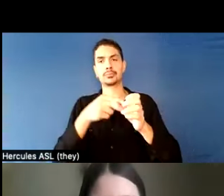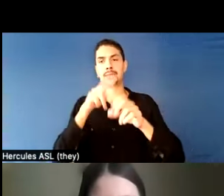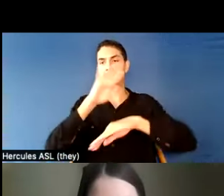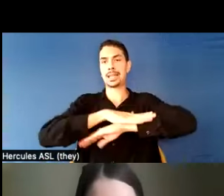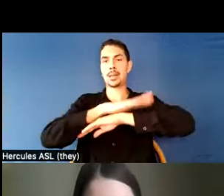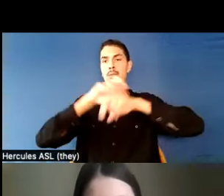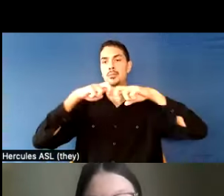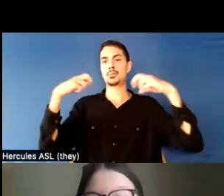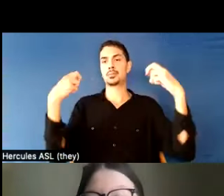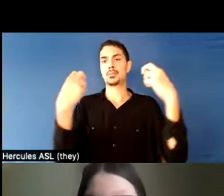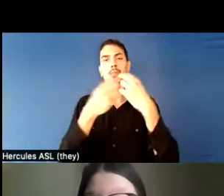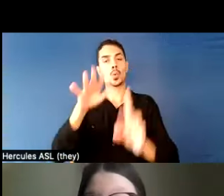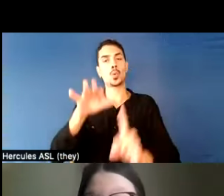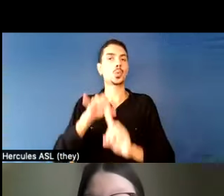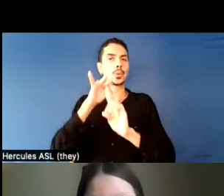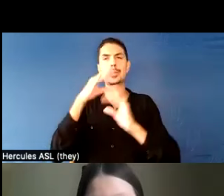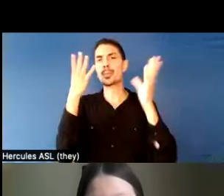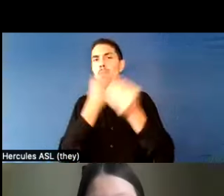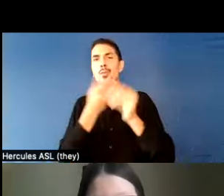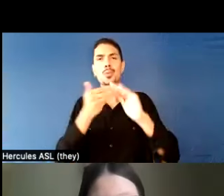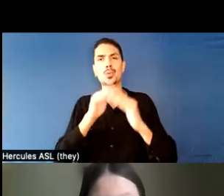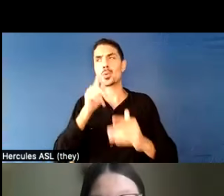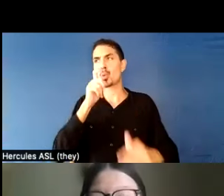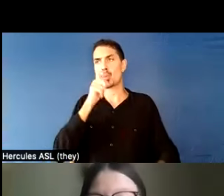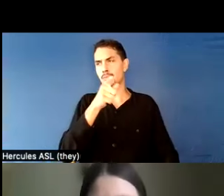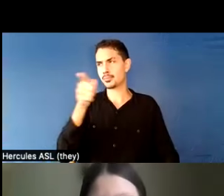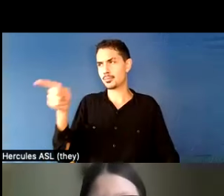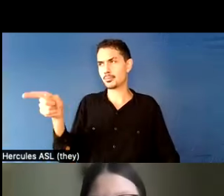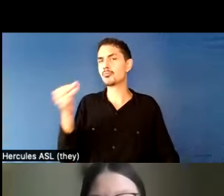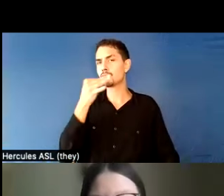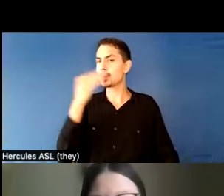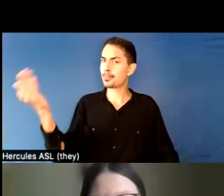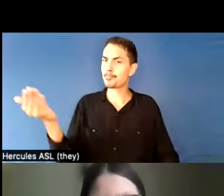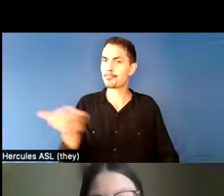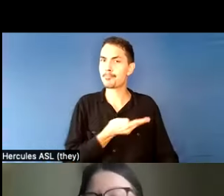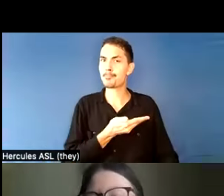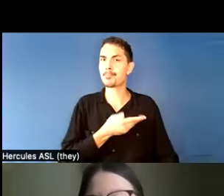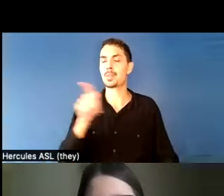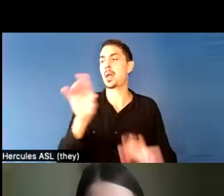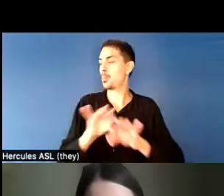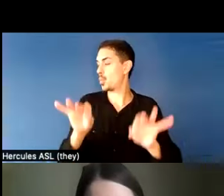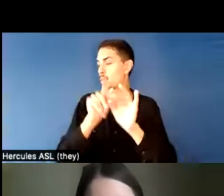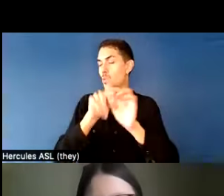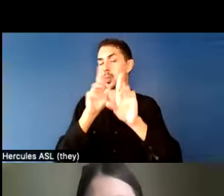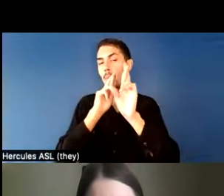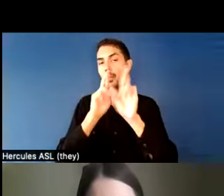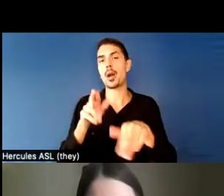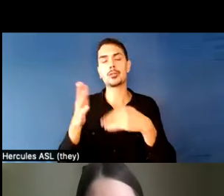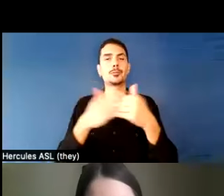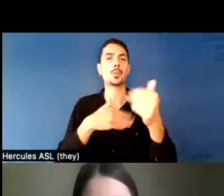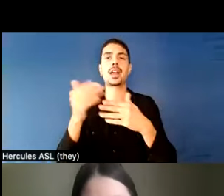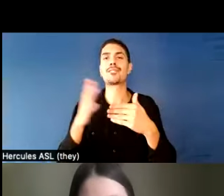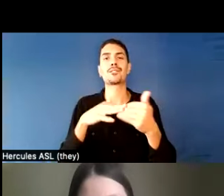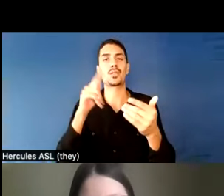and beautiful community should be there, because they are important to the response in whatever way that is for